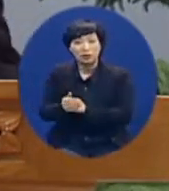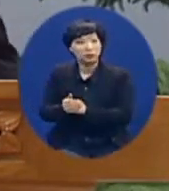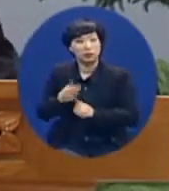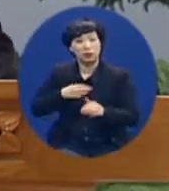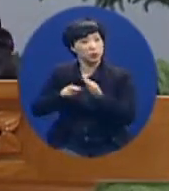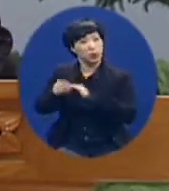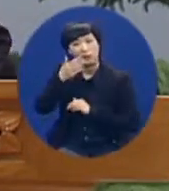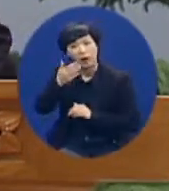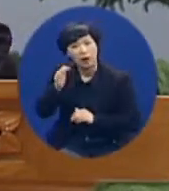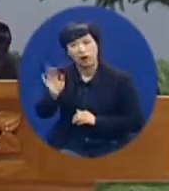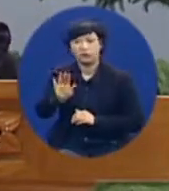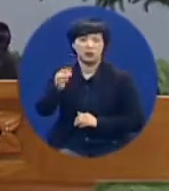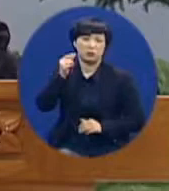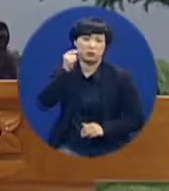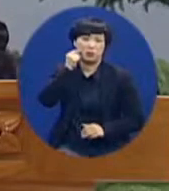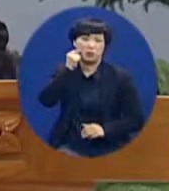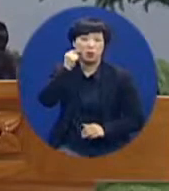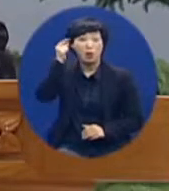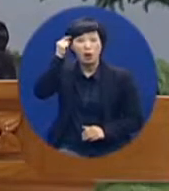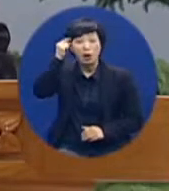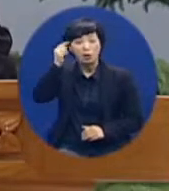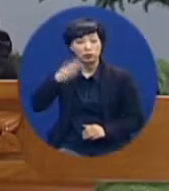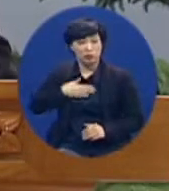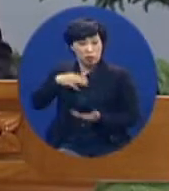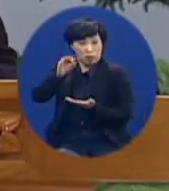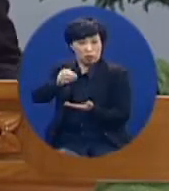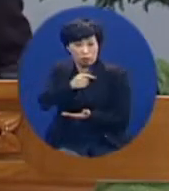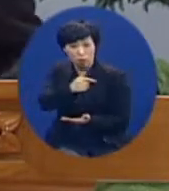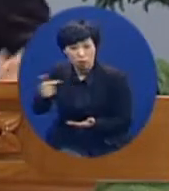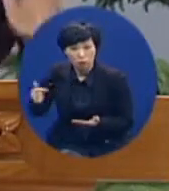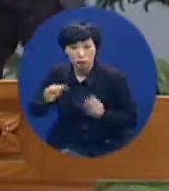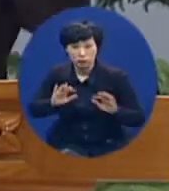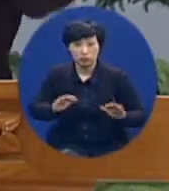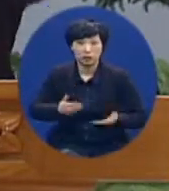Why? Life is very valuable.